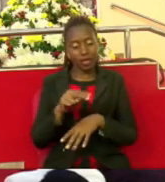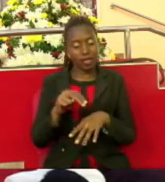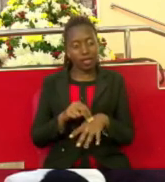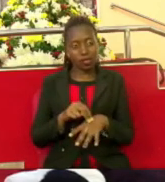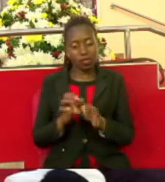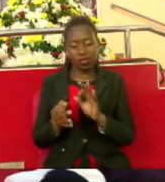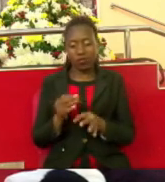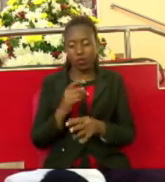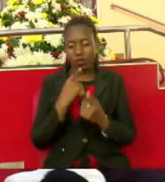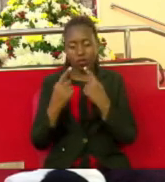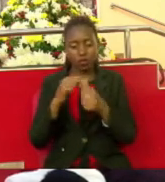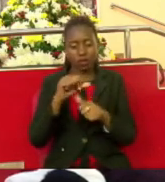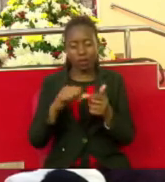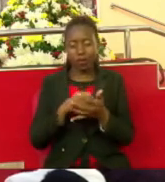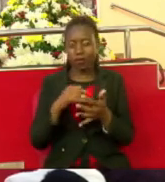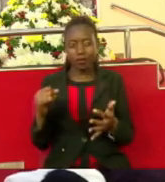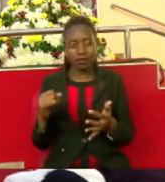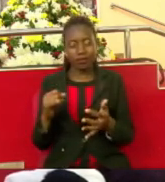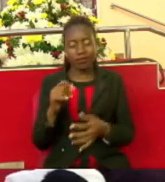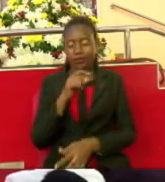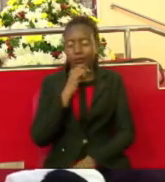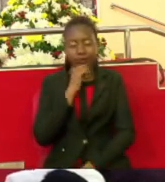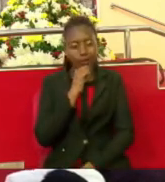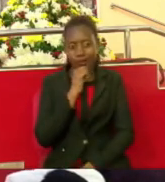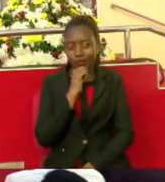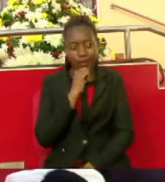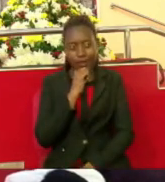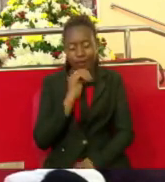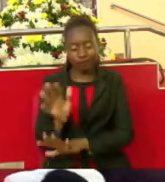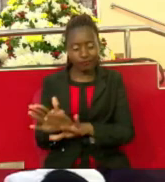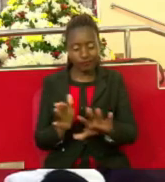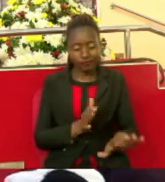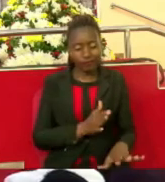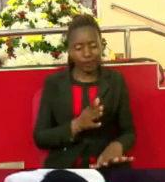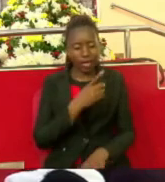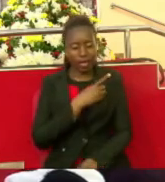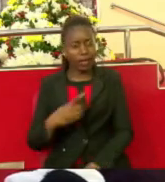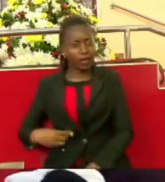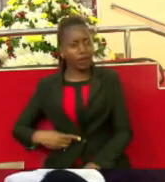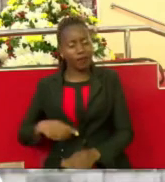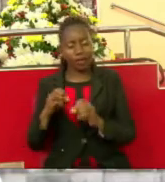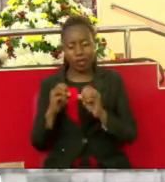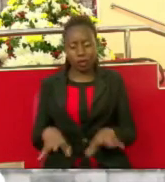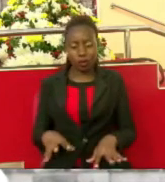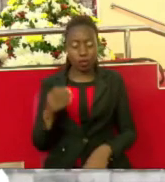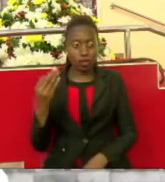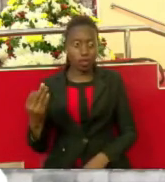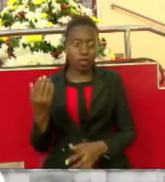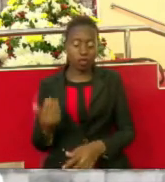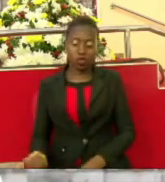talk about King David. Nataka kunena kuhusu mfalme Daudi. You know David lost 3 children because he had failed as a